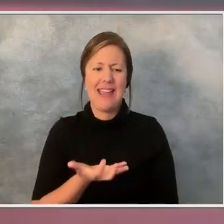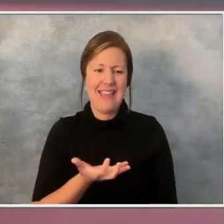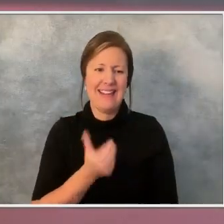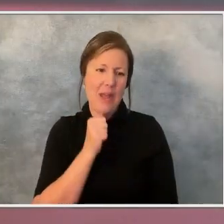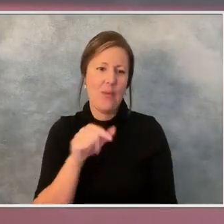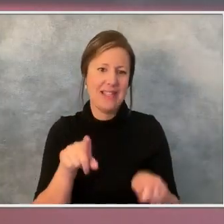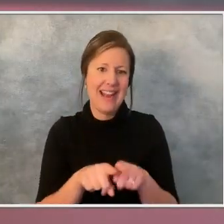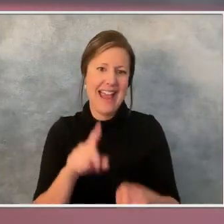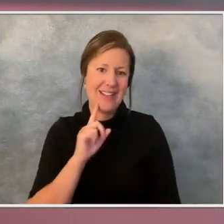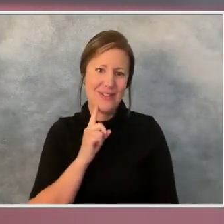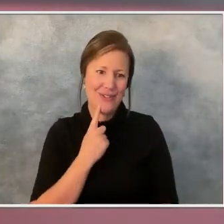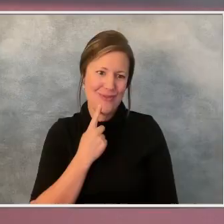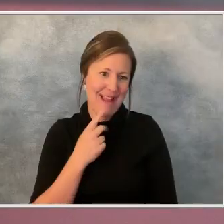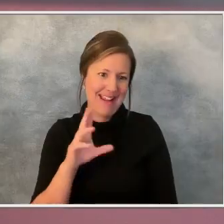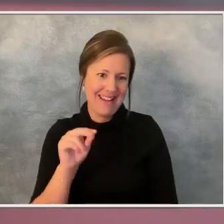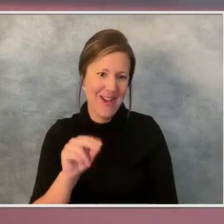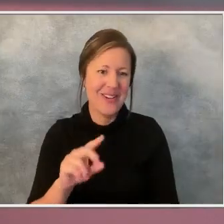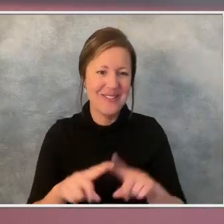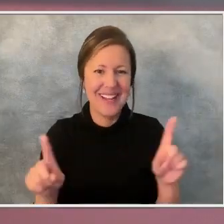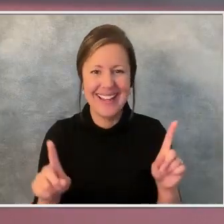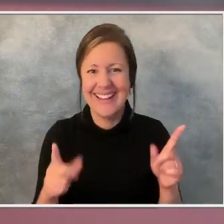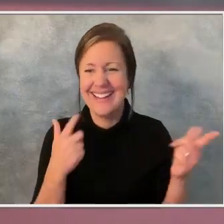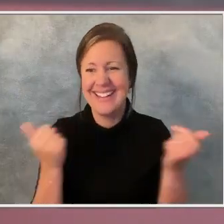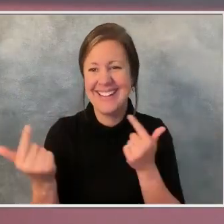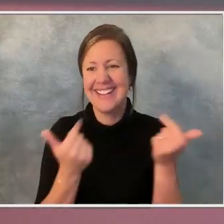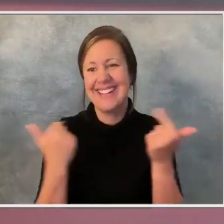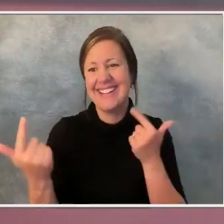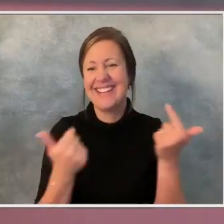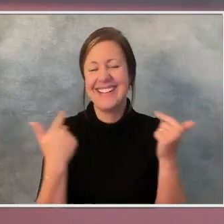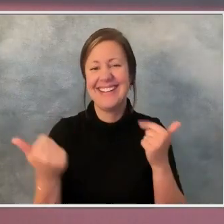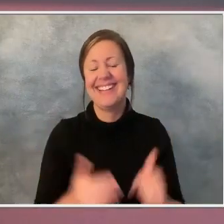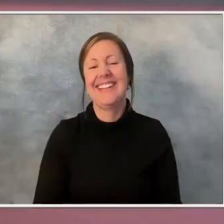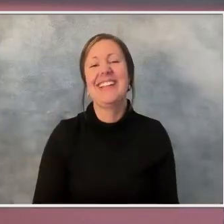to fix a little wound problem. But I